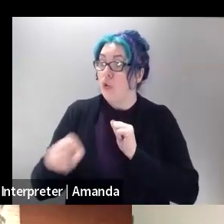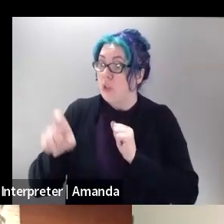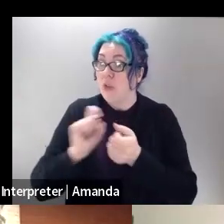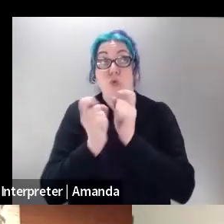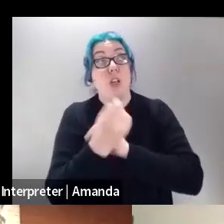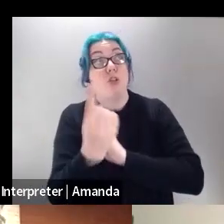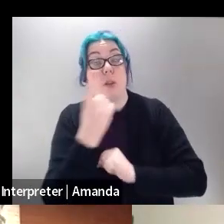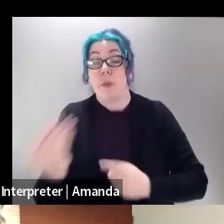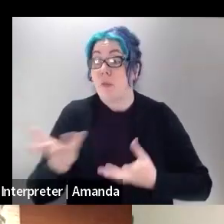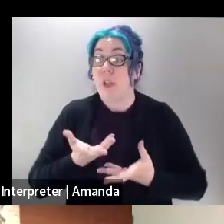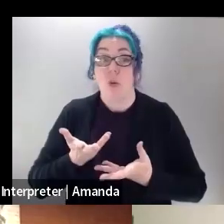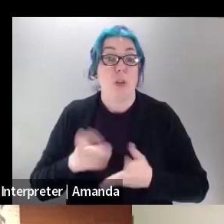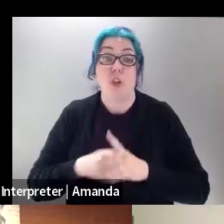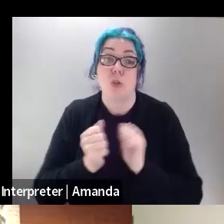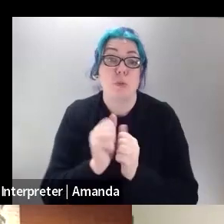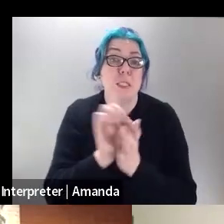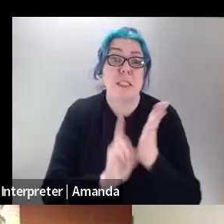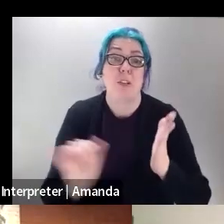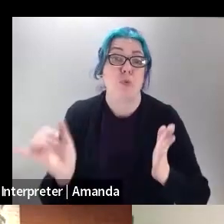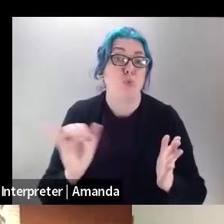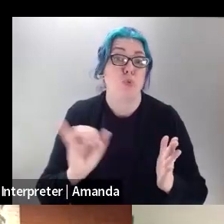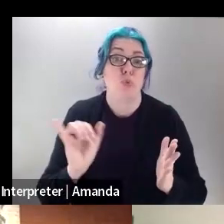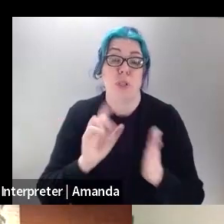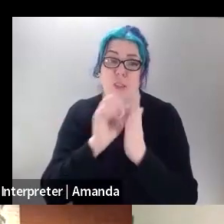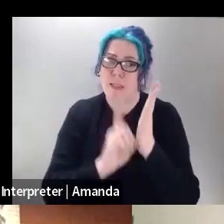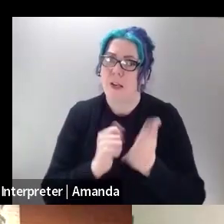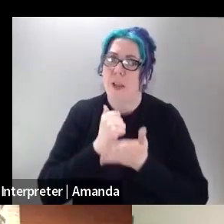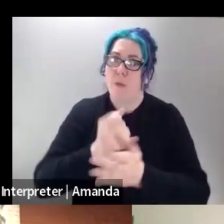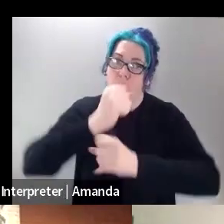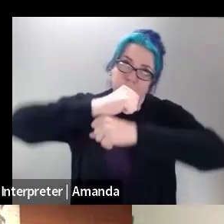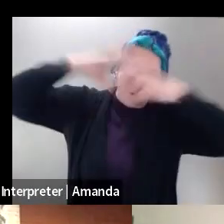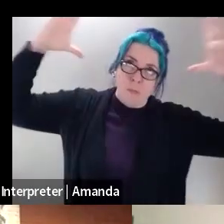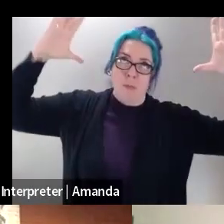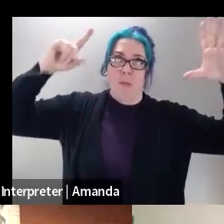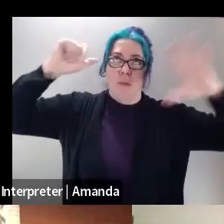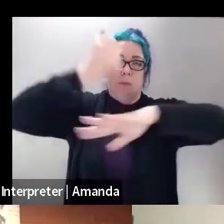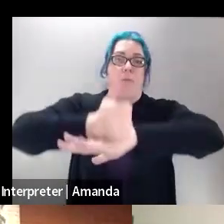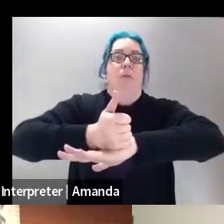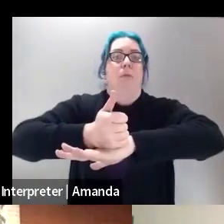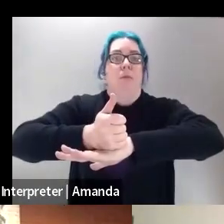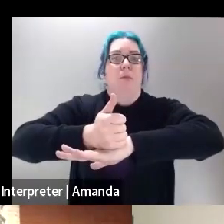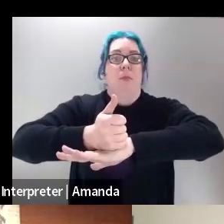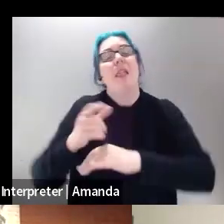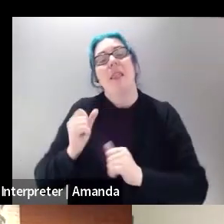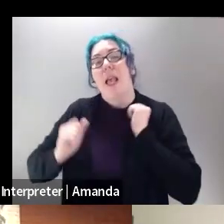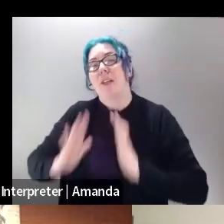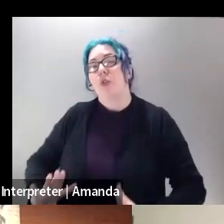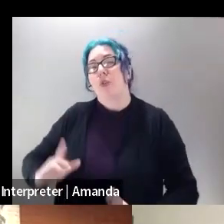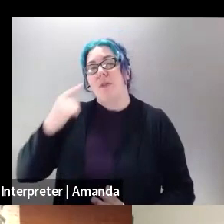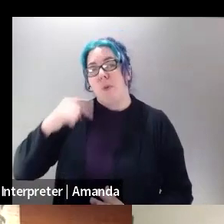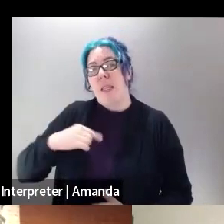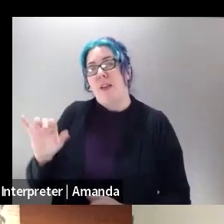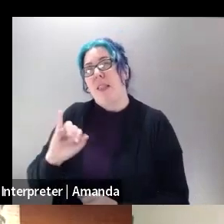designers, because that's how the vision is created, right? Like, and the actors to me are kind of the final pieces of that big